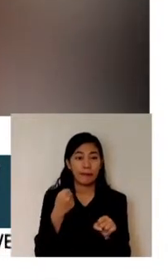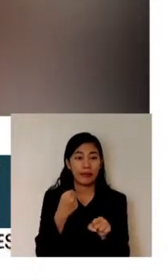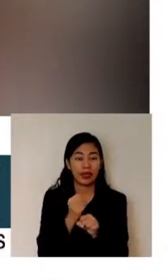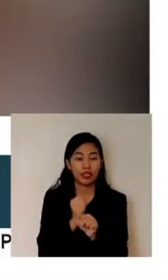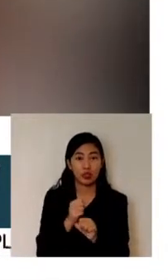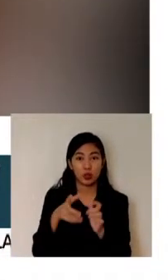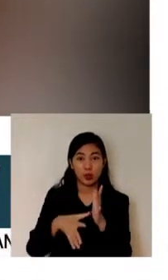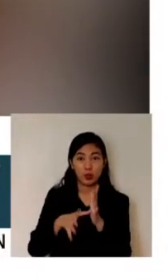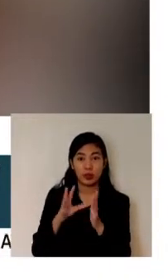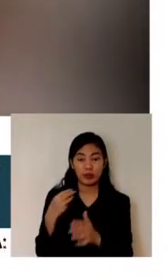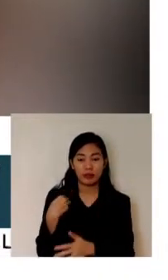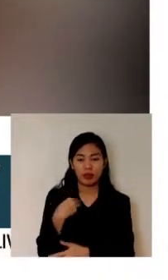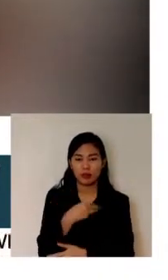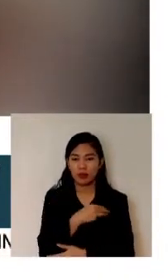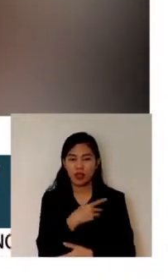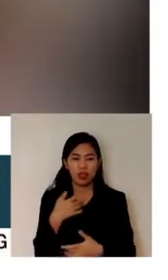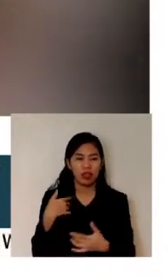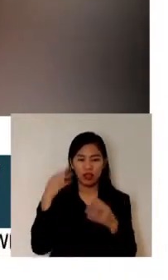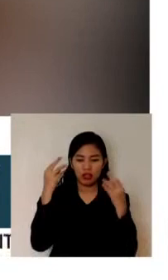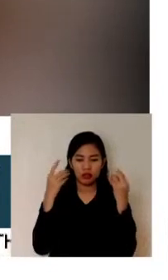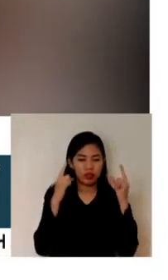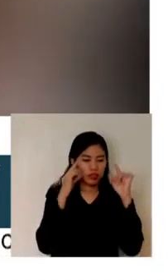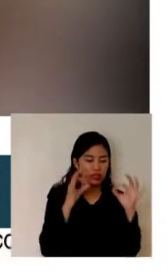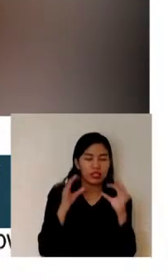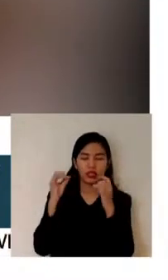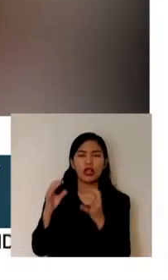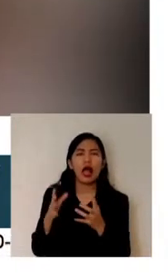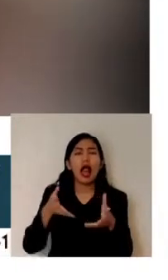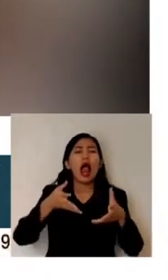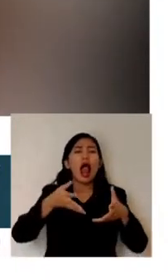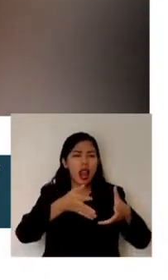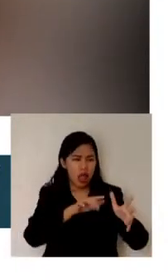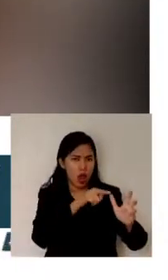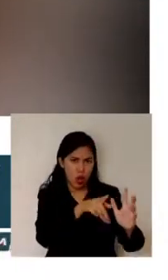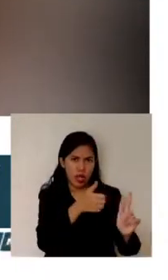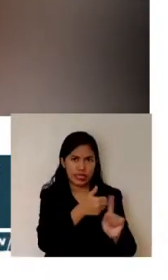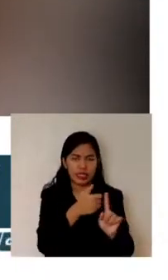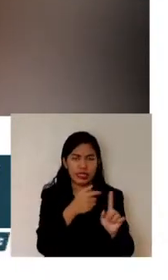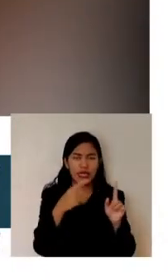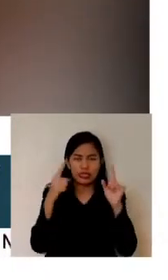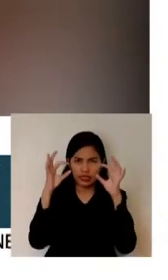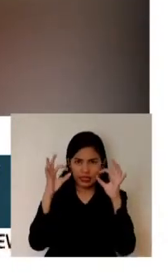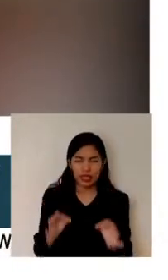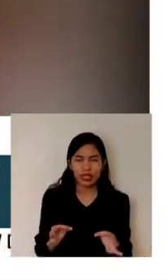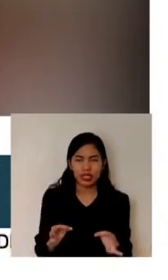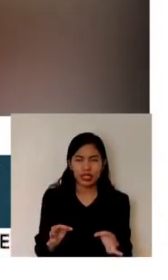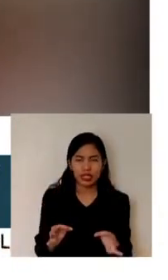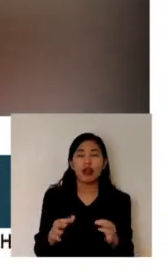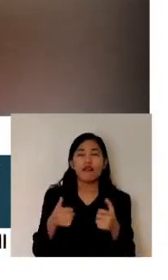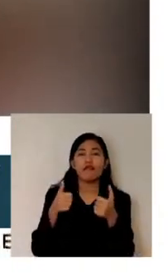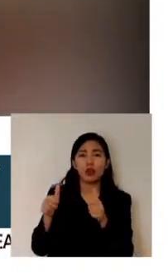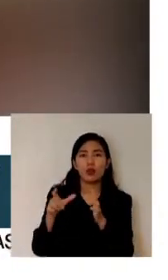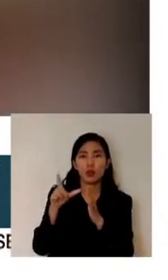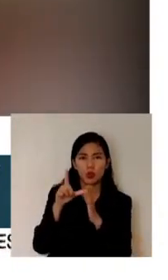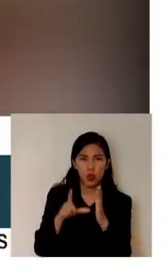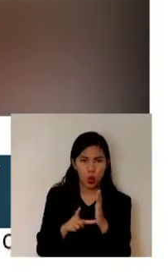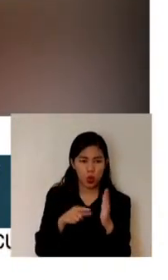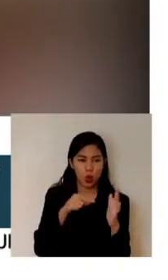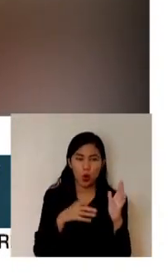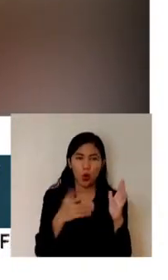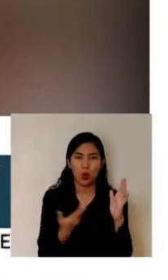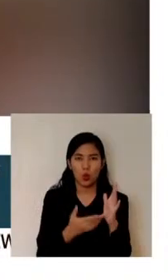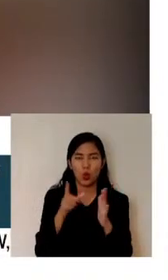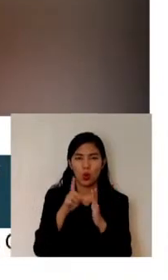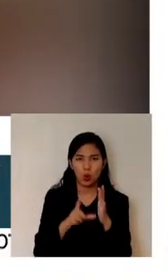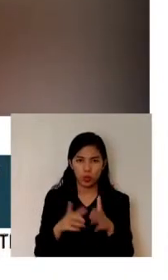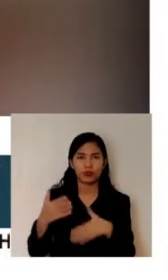one way or the other. Let us respect the law. What the law says, as the president says, Let the law take its course. All